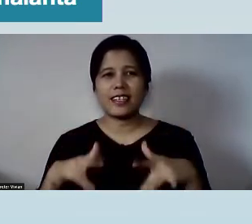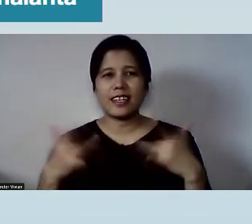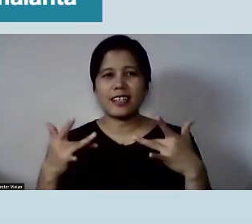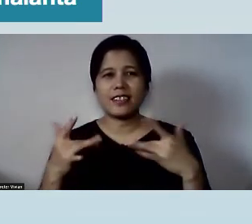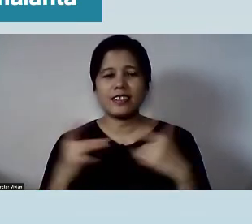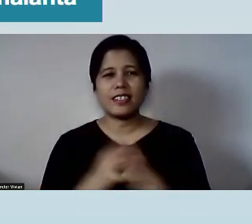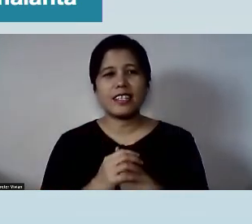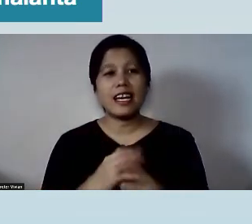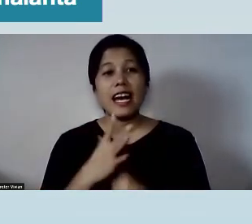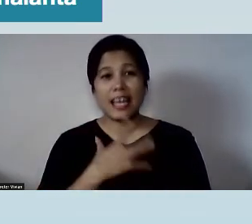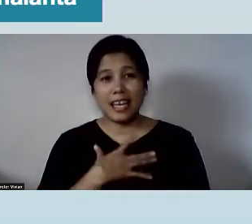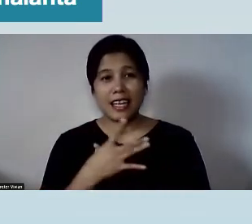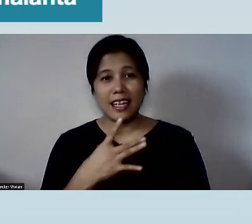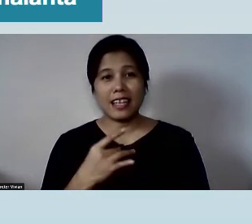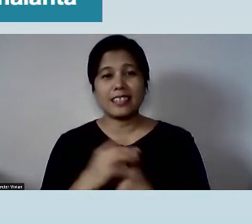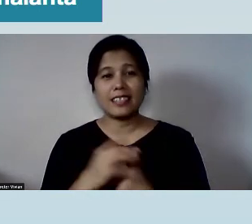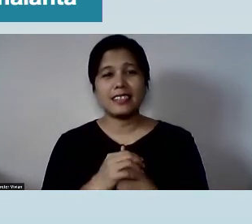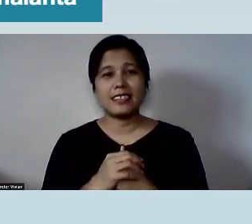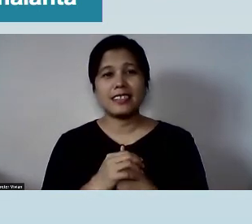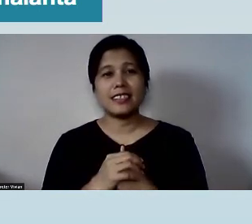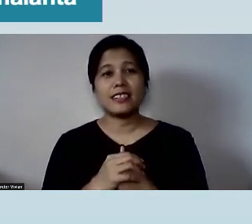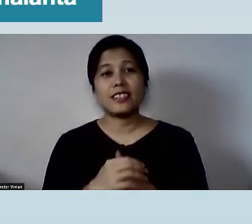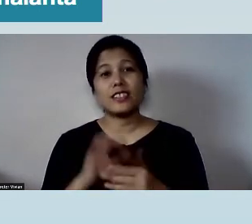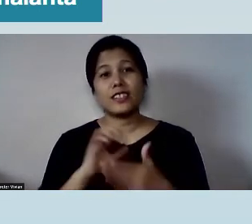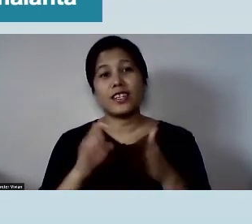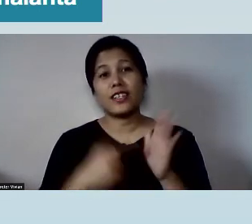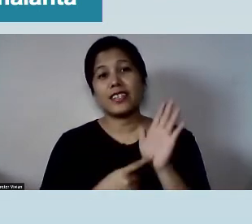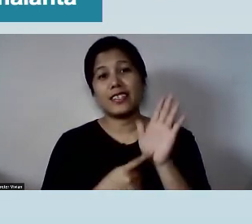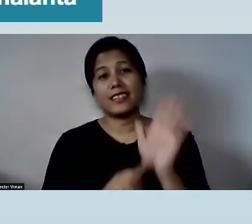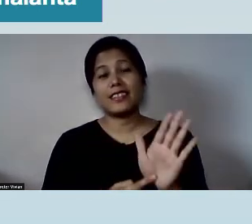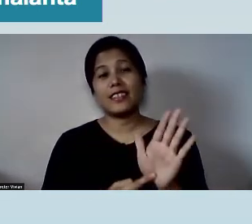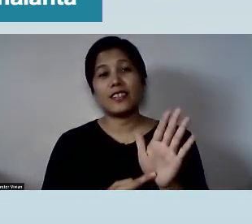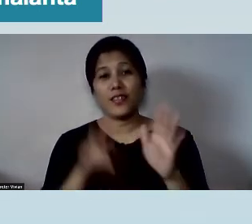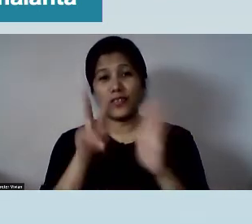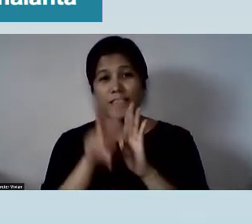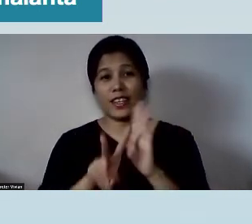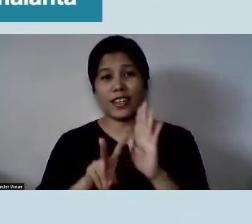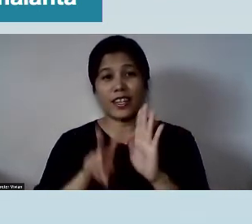I would like to end my presentation with this video.